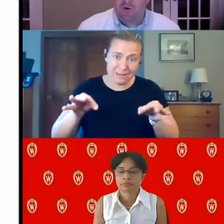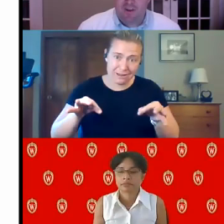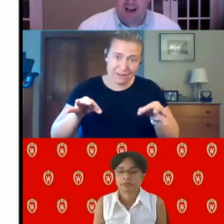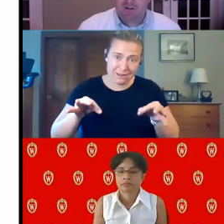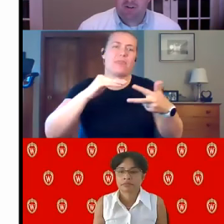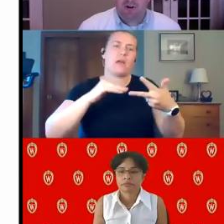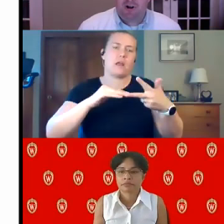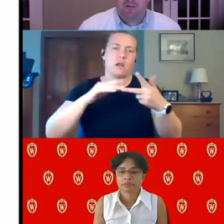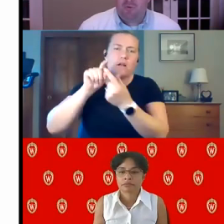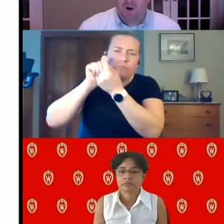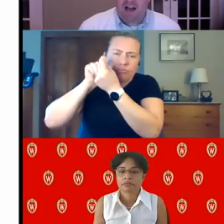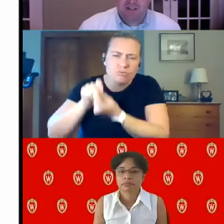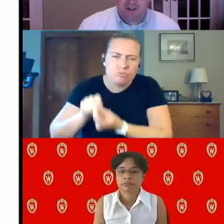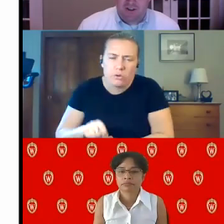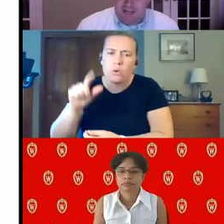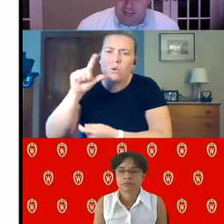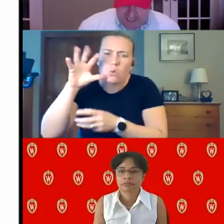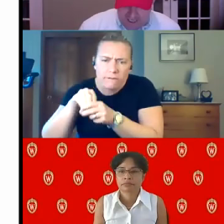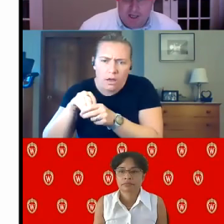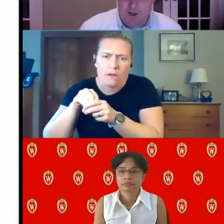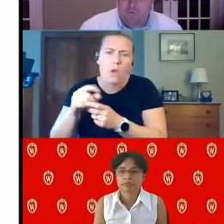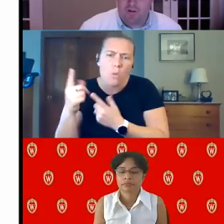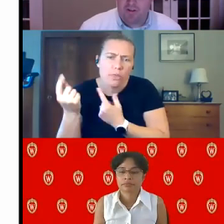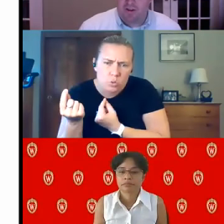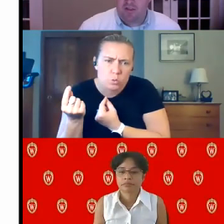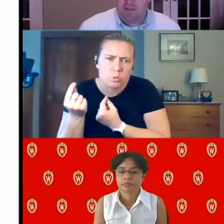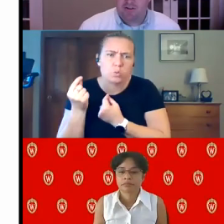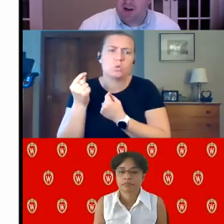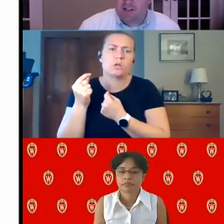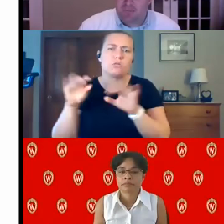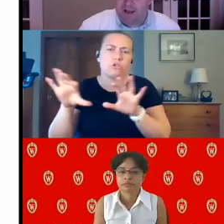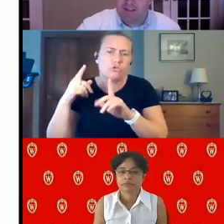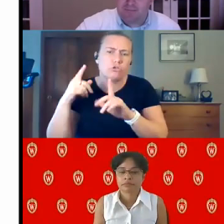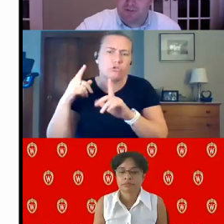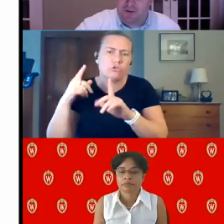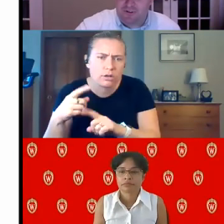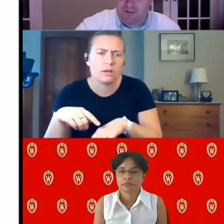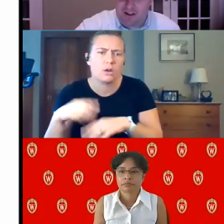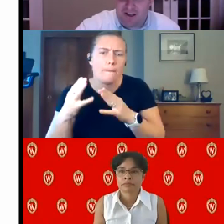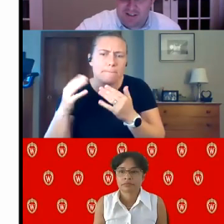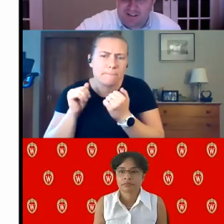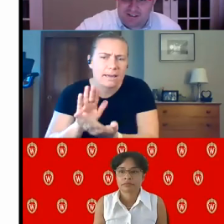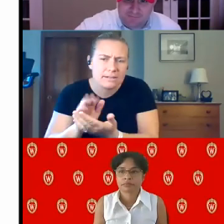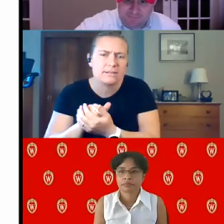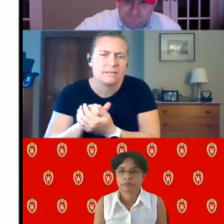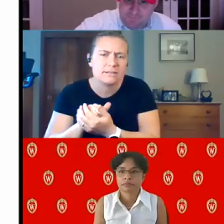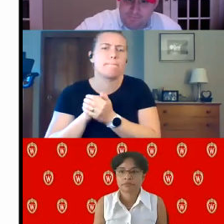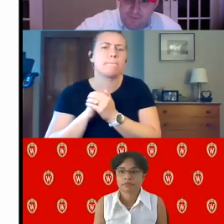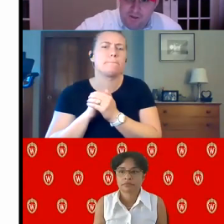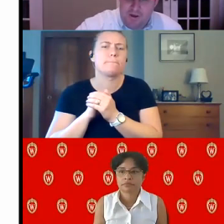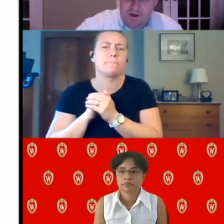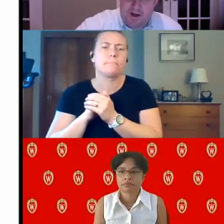like who are the actors involved, what actions are they taking, what are the targets or mechanisms of those actions.